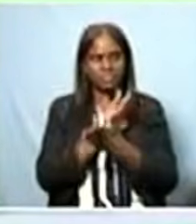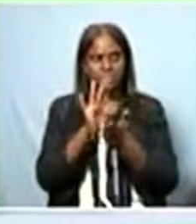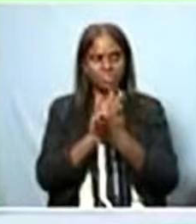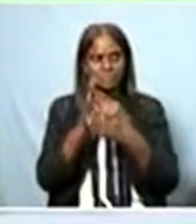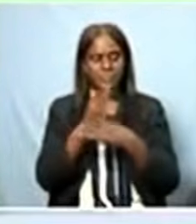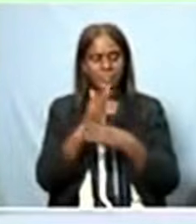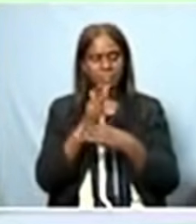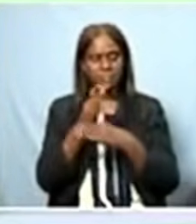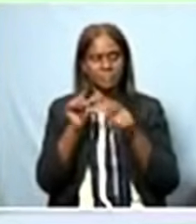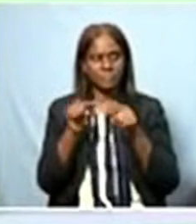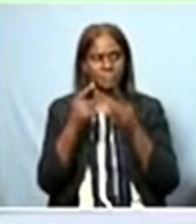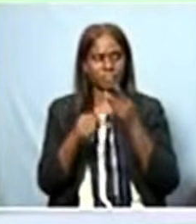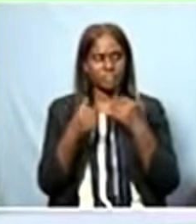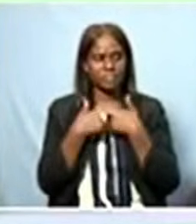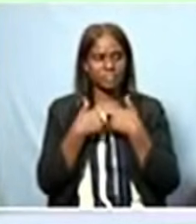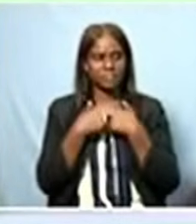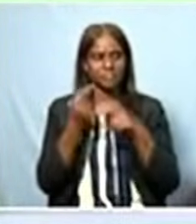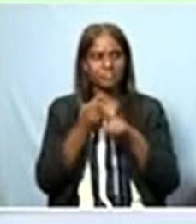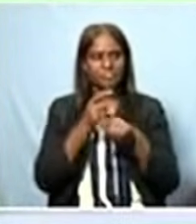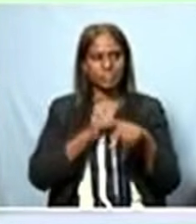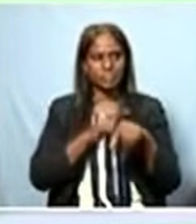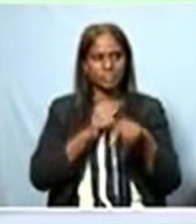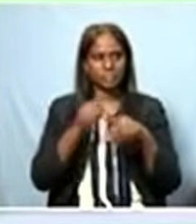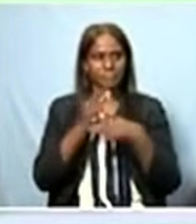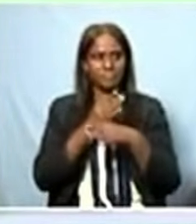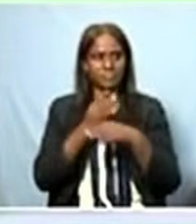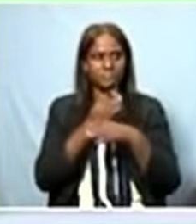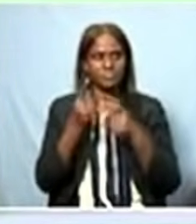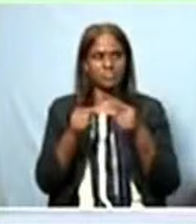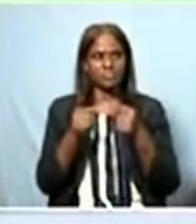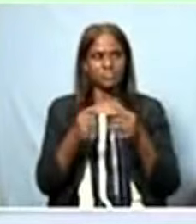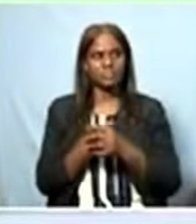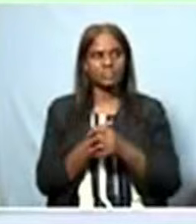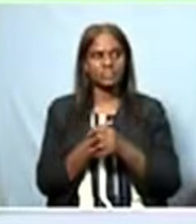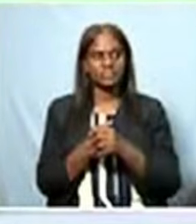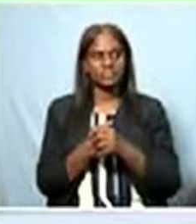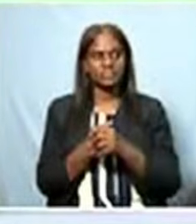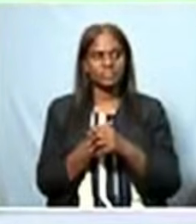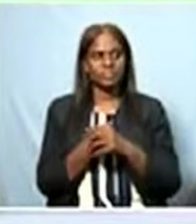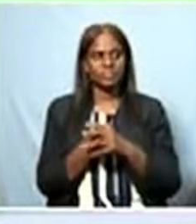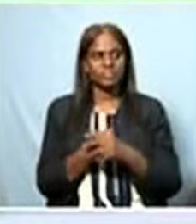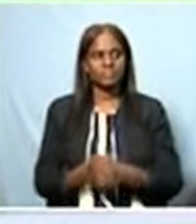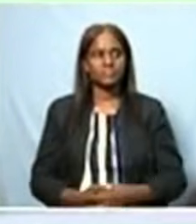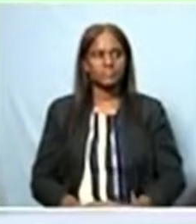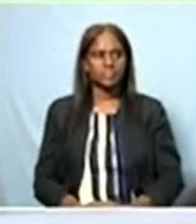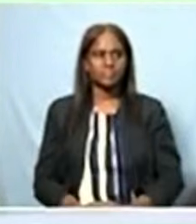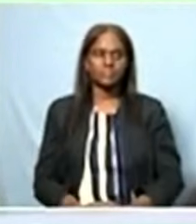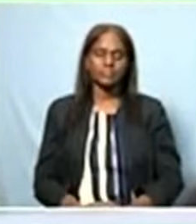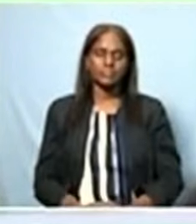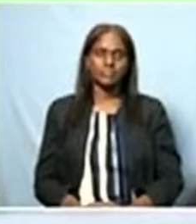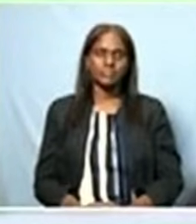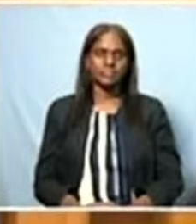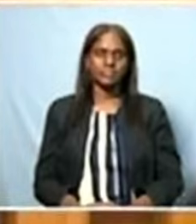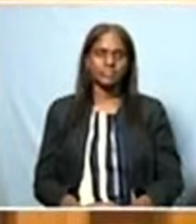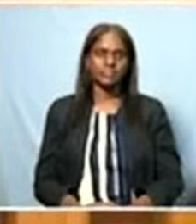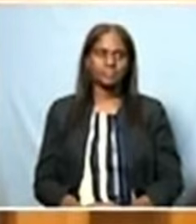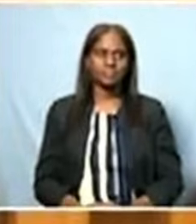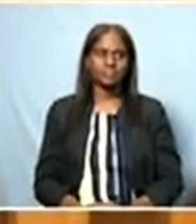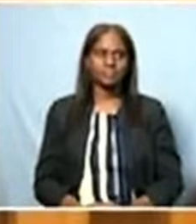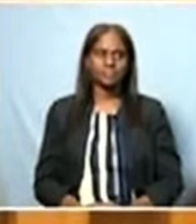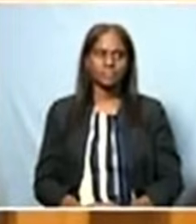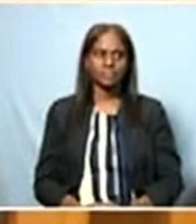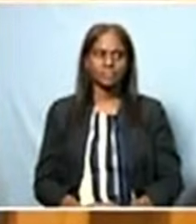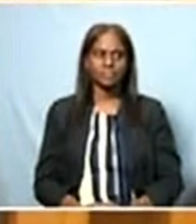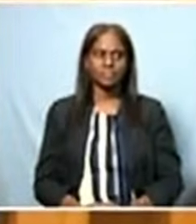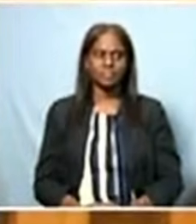business at the House considered from the time business resumed at 9 hours. There was one announcement that Madam Speaker